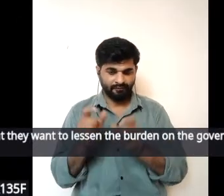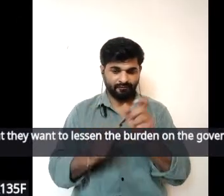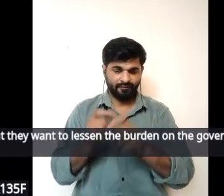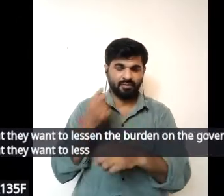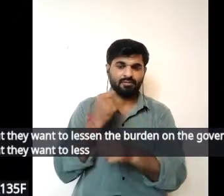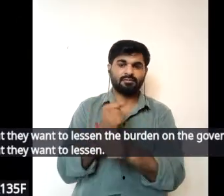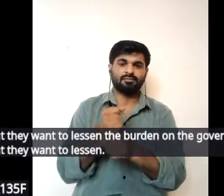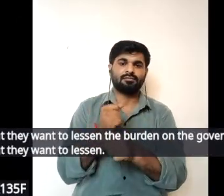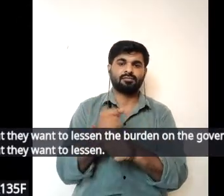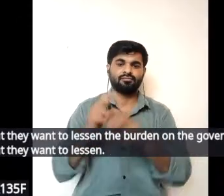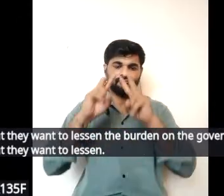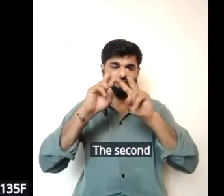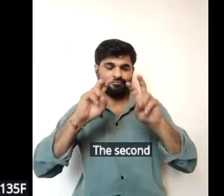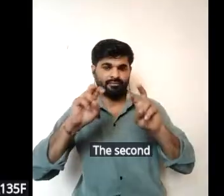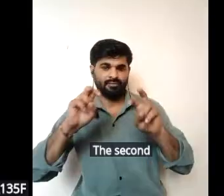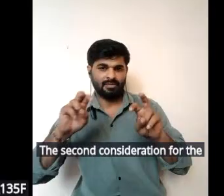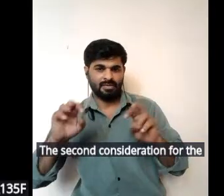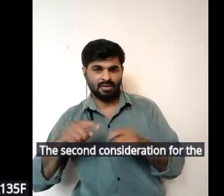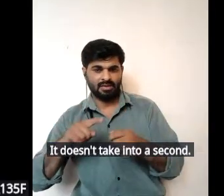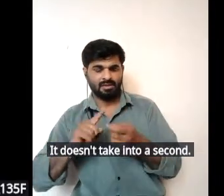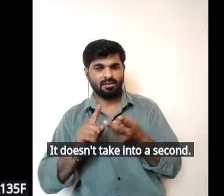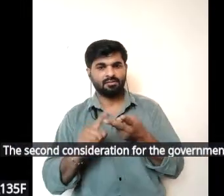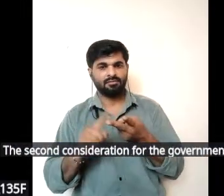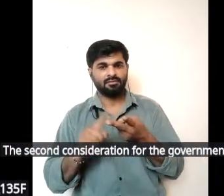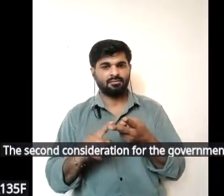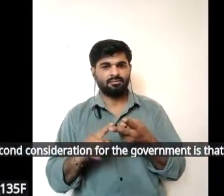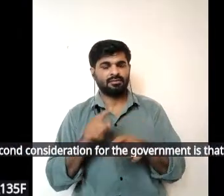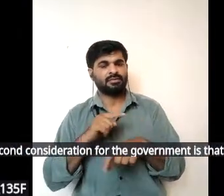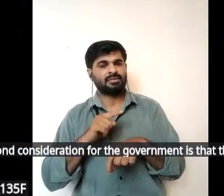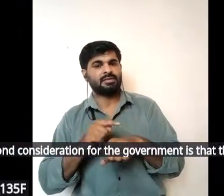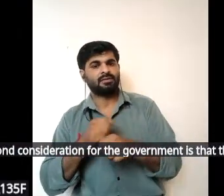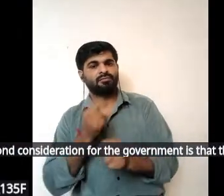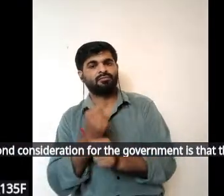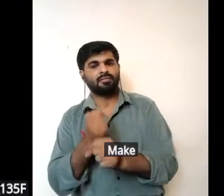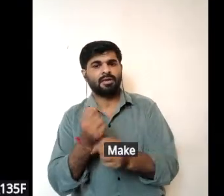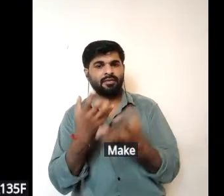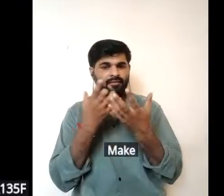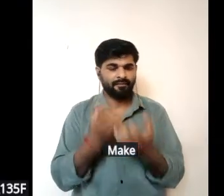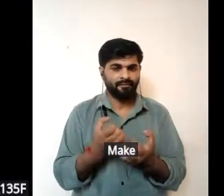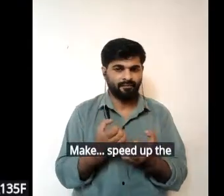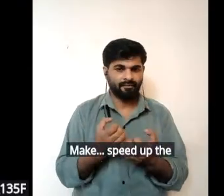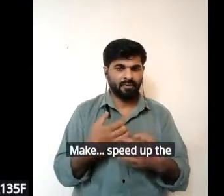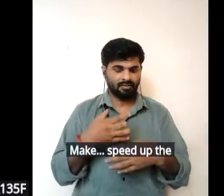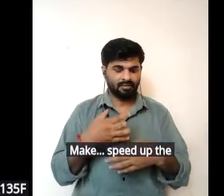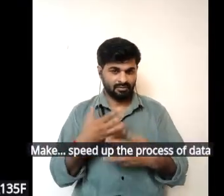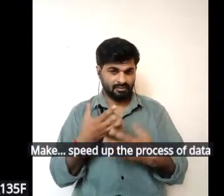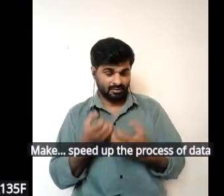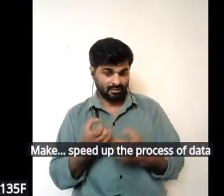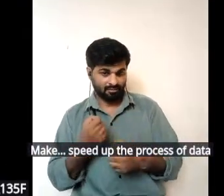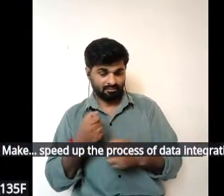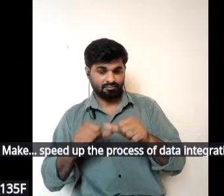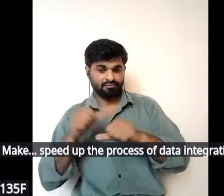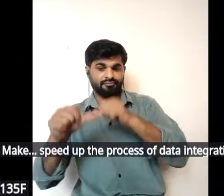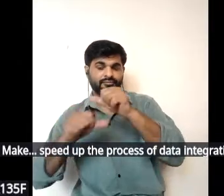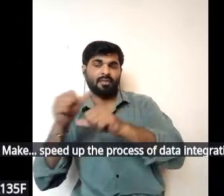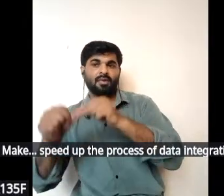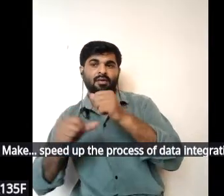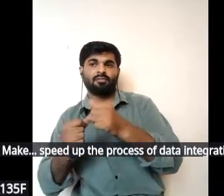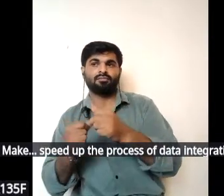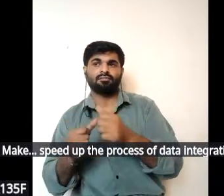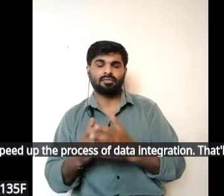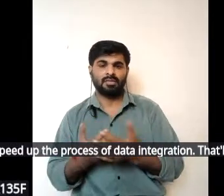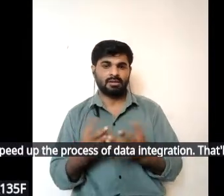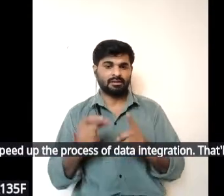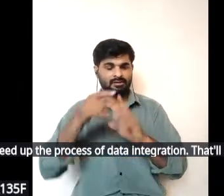lessen. The second consideration for the government is that they want to speed up the process of data integration that assist them in